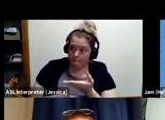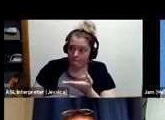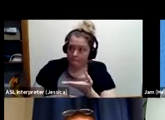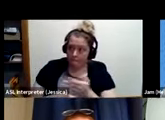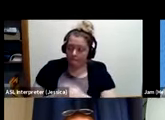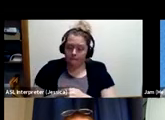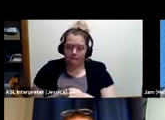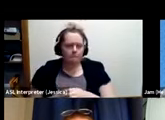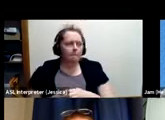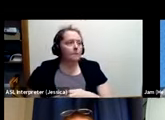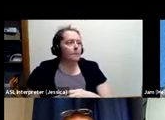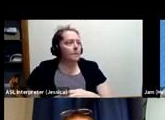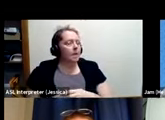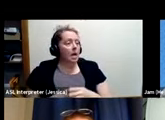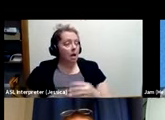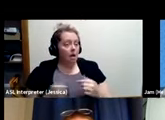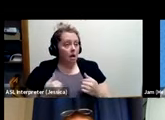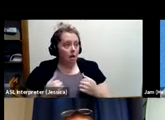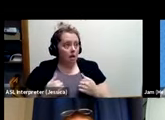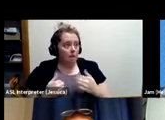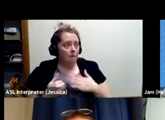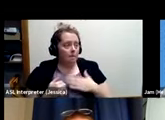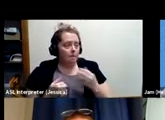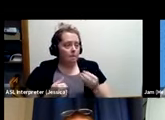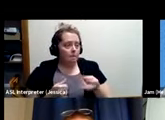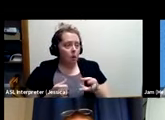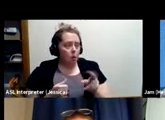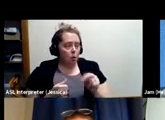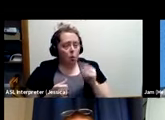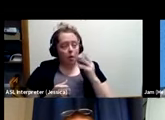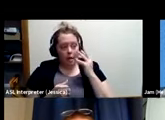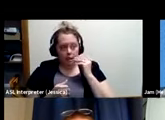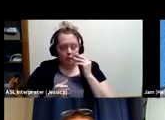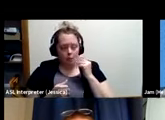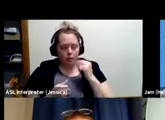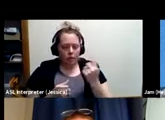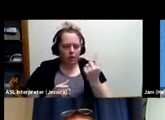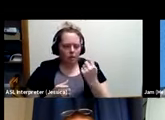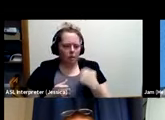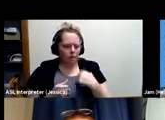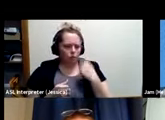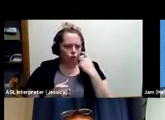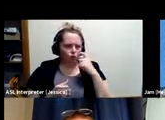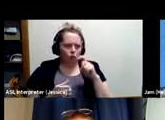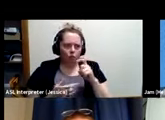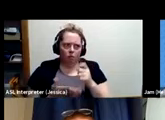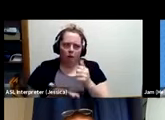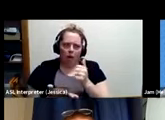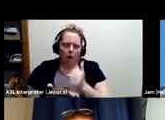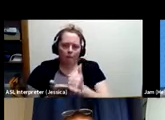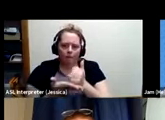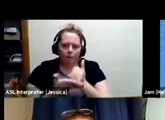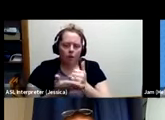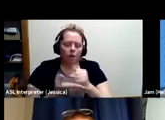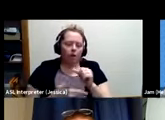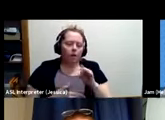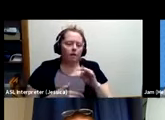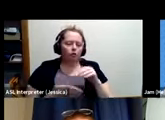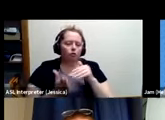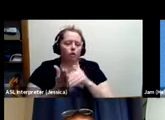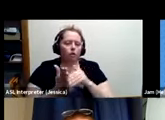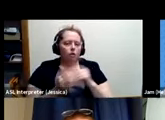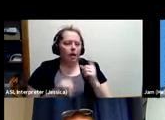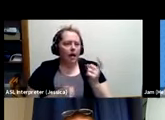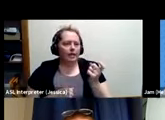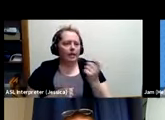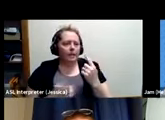Something that I have found really helpful in my own experience is when doctors ask me what language I feel comfortable with